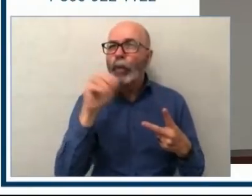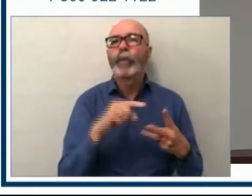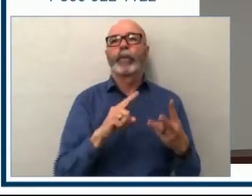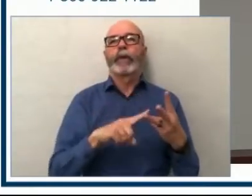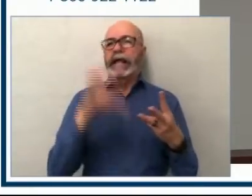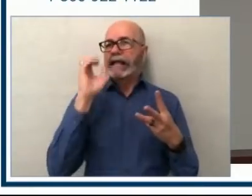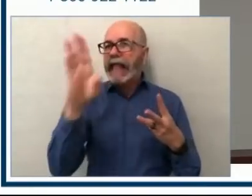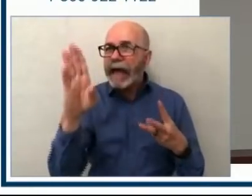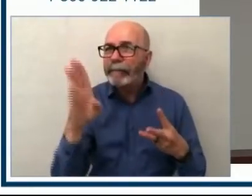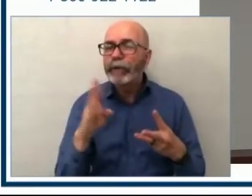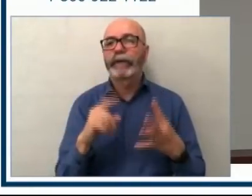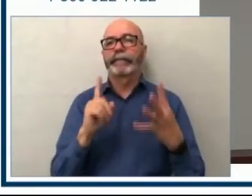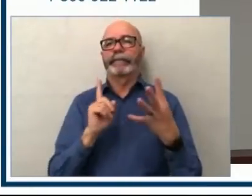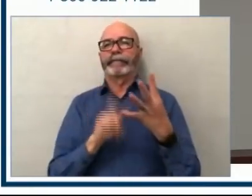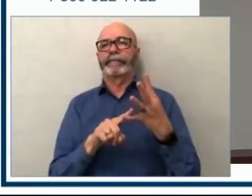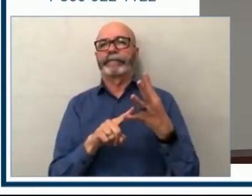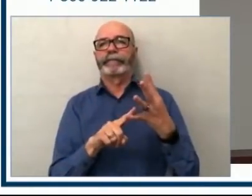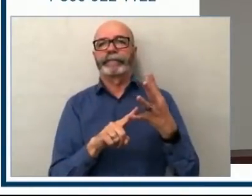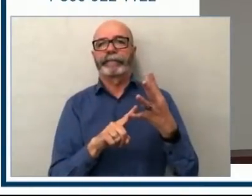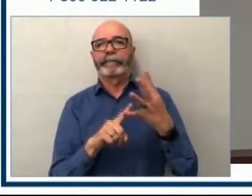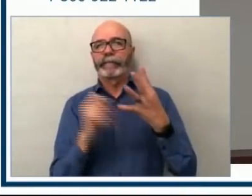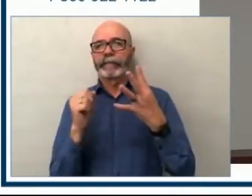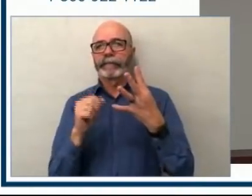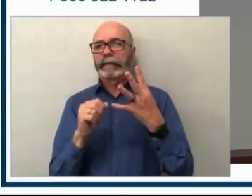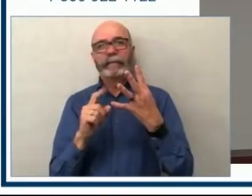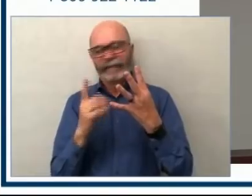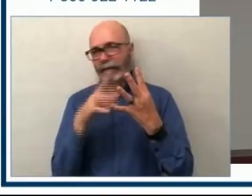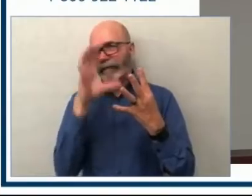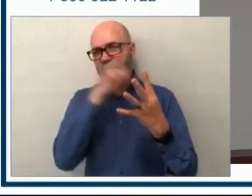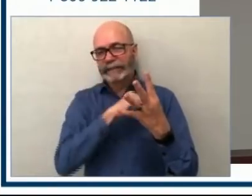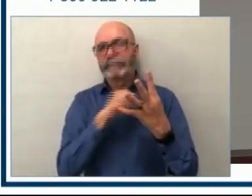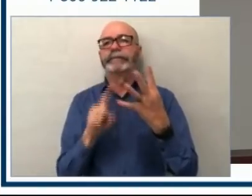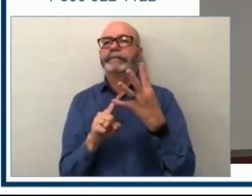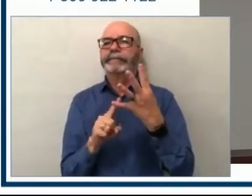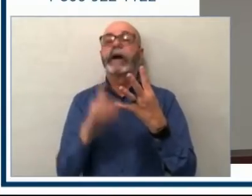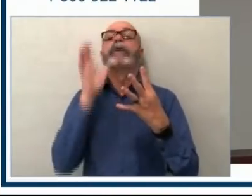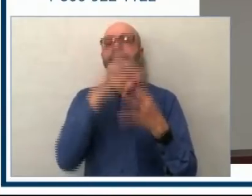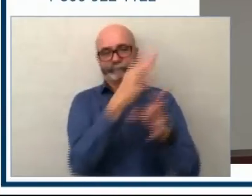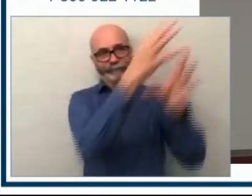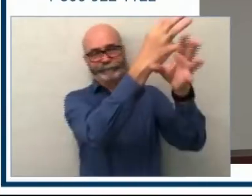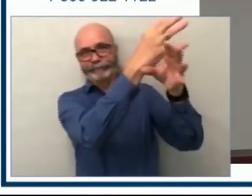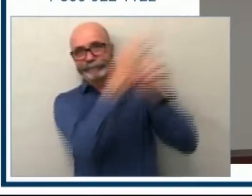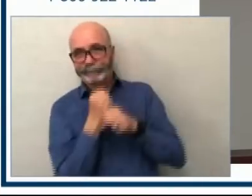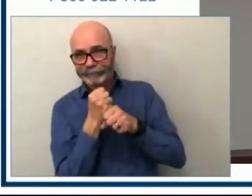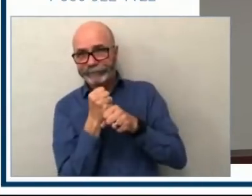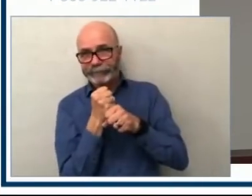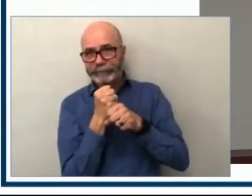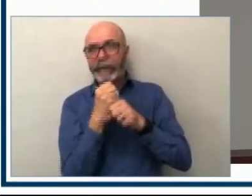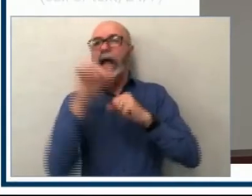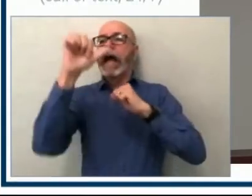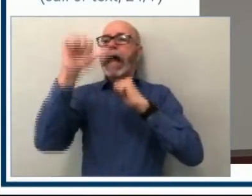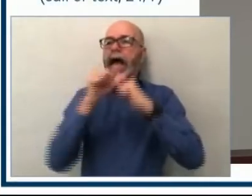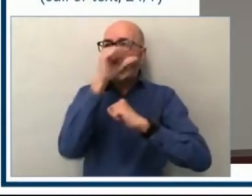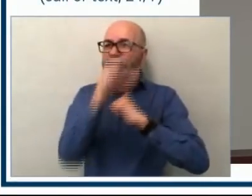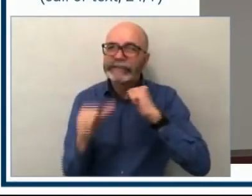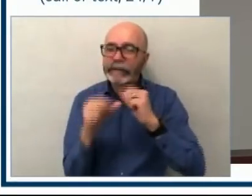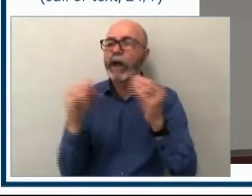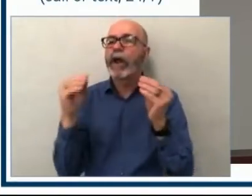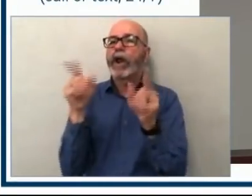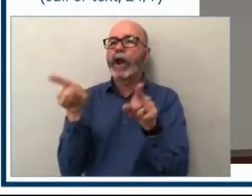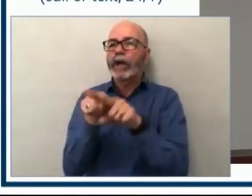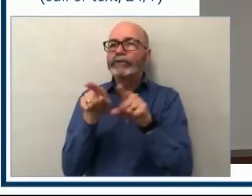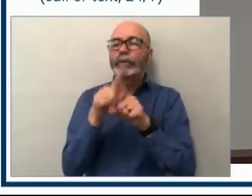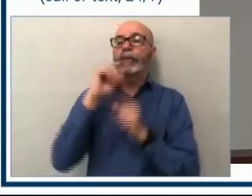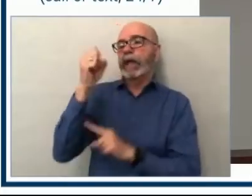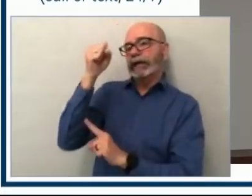will be set up and ready to receive product later this week in Antigonish, along the South Shore, and in Cumberland.